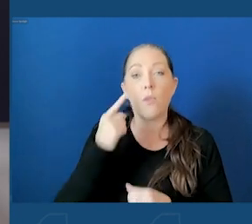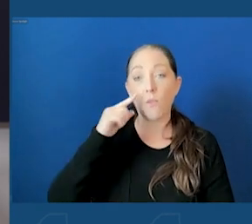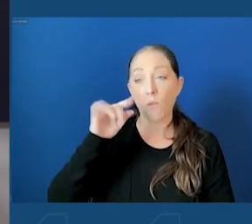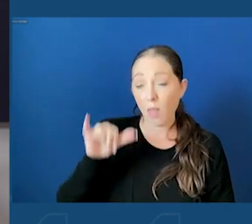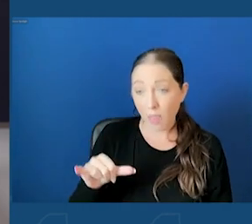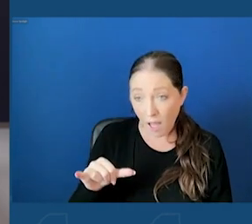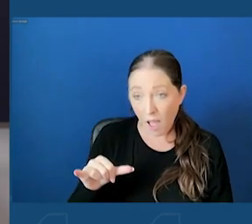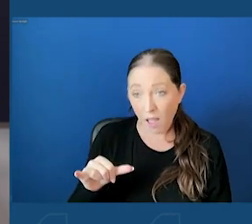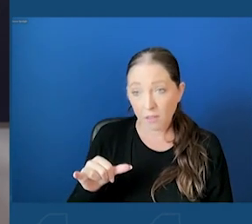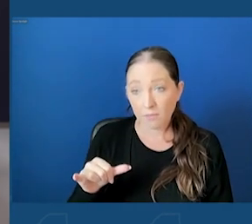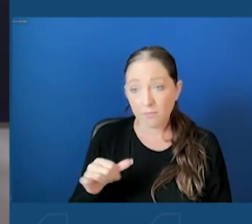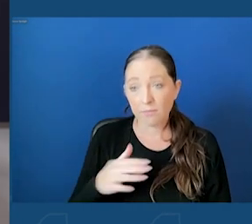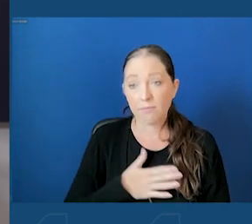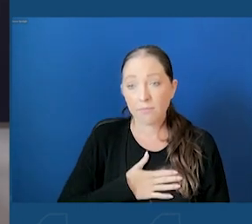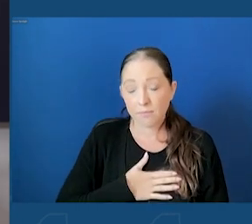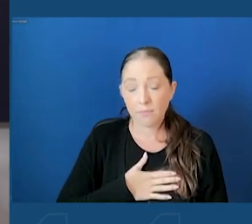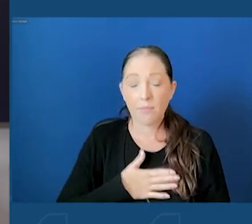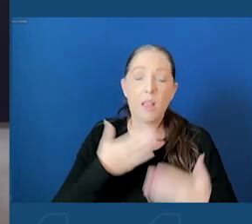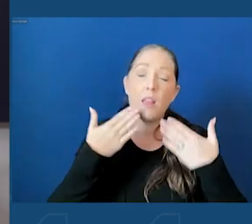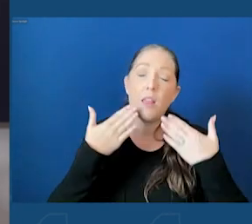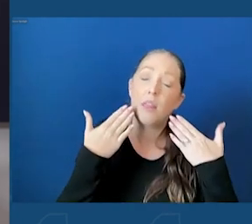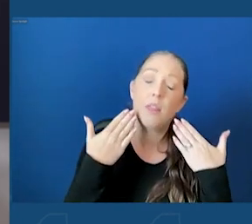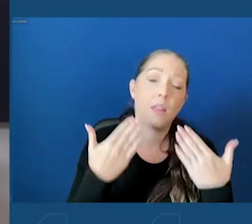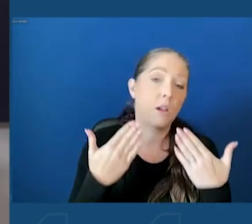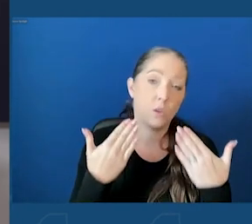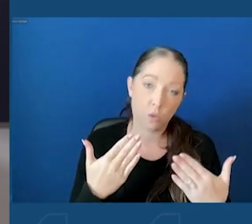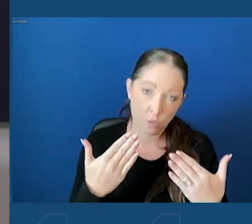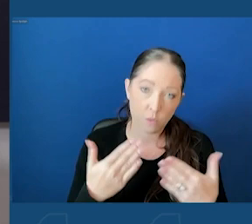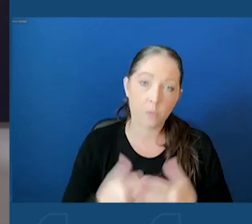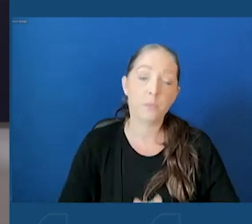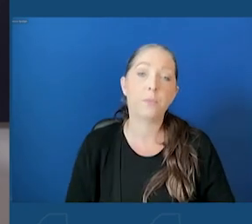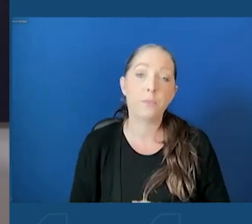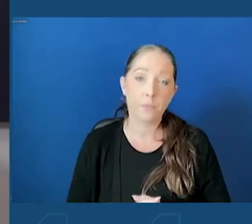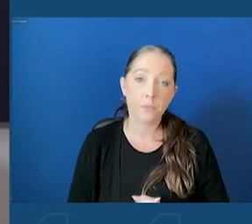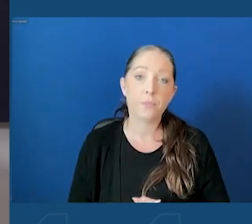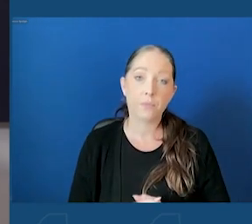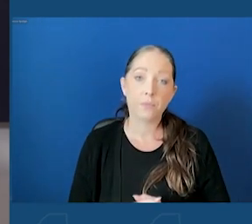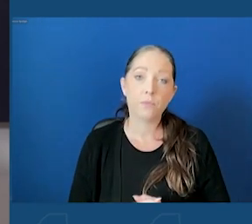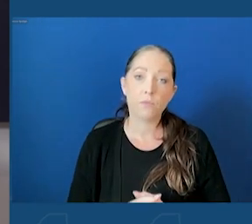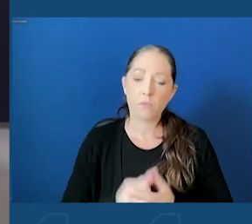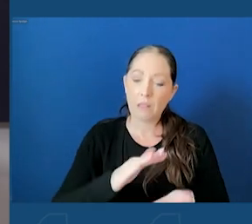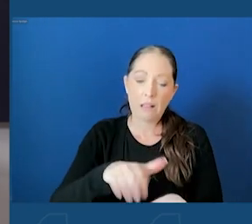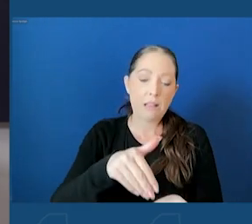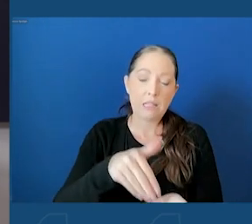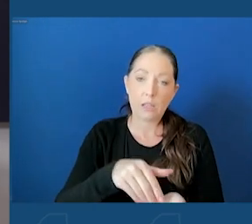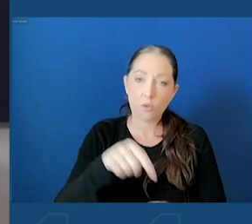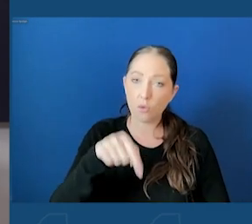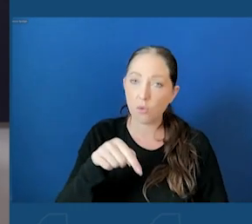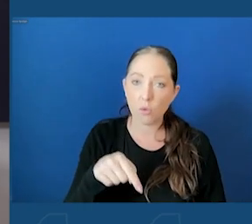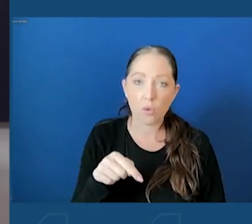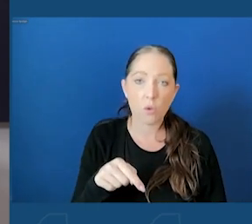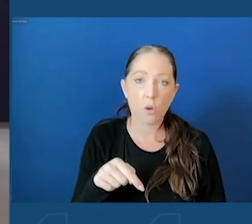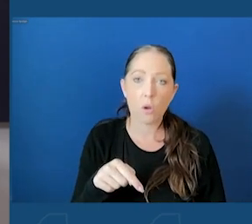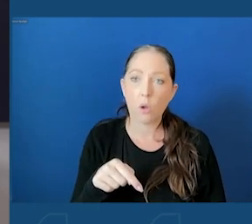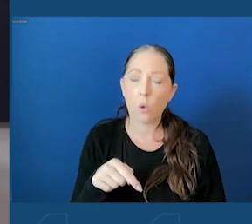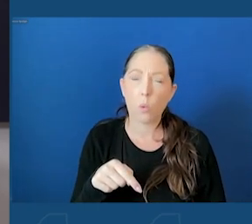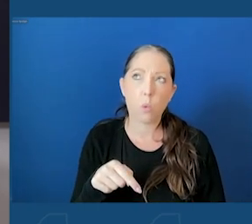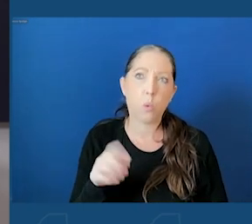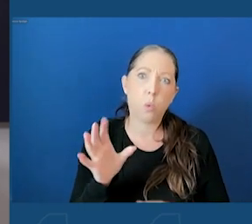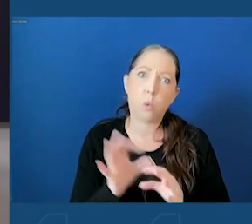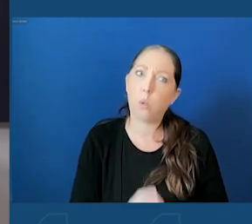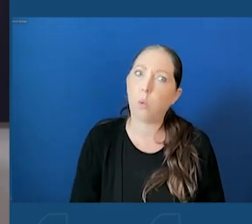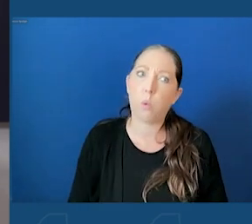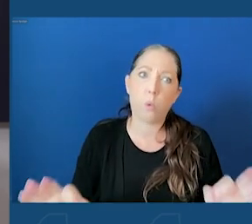you, thank you. The center is so very needed, and it's